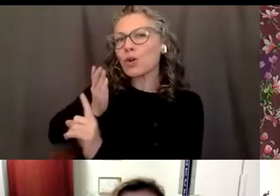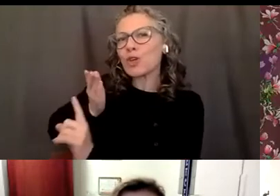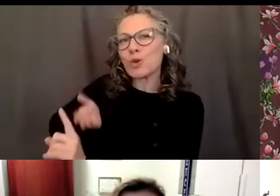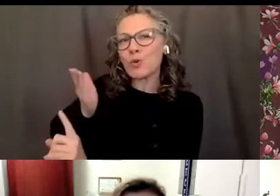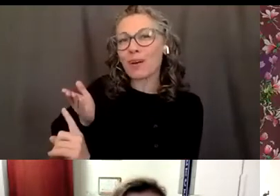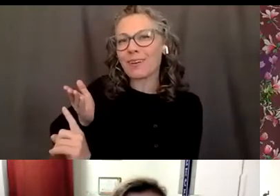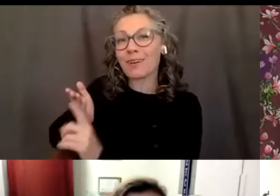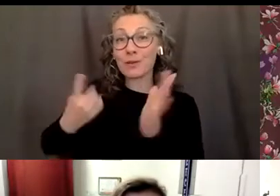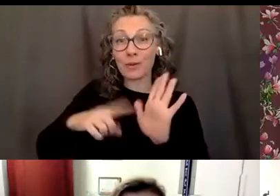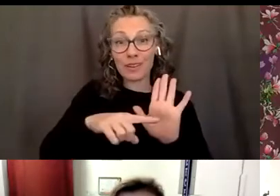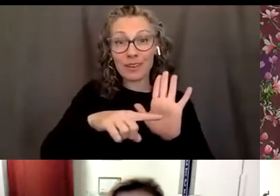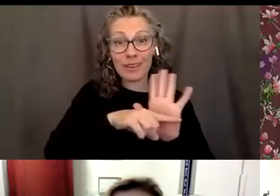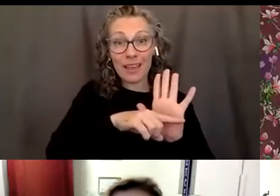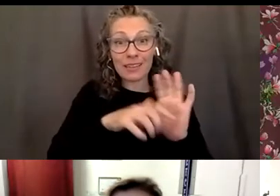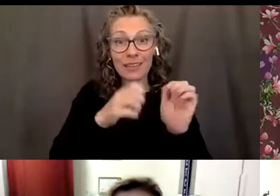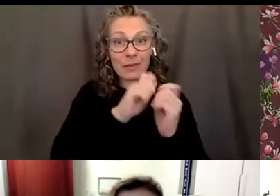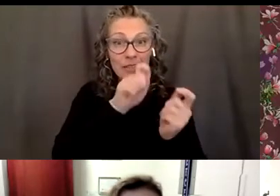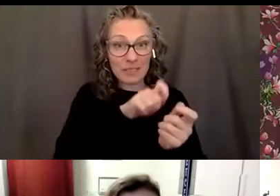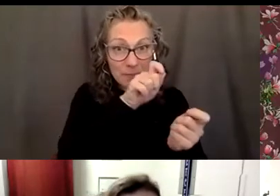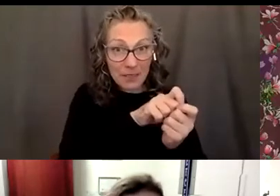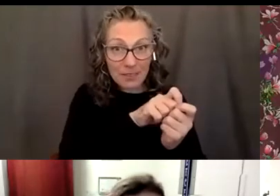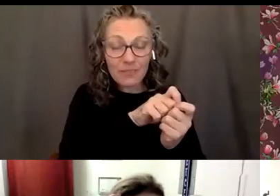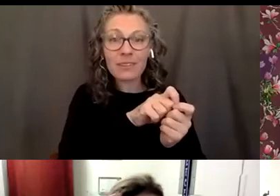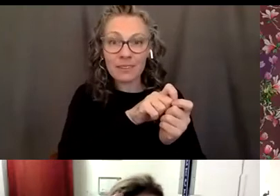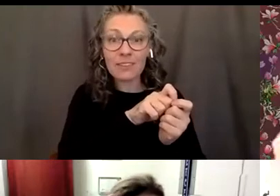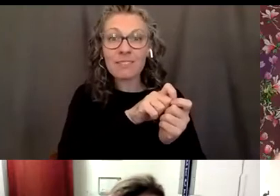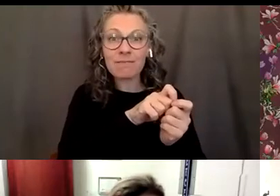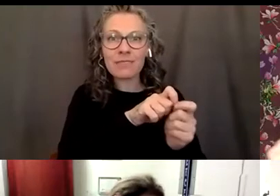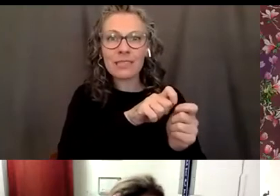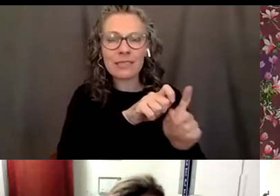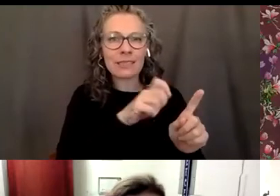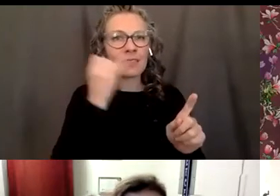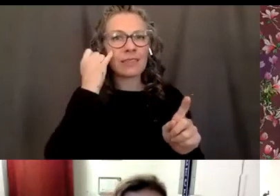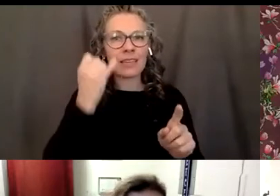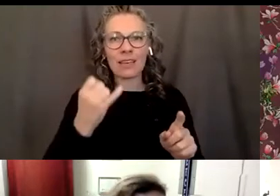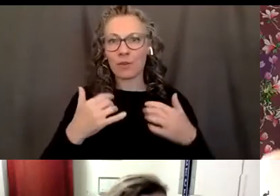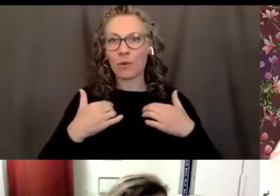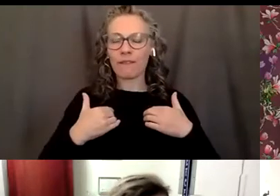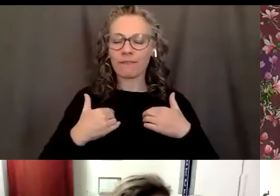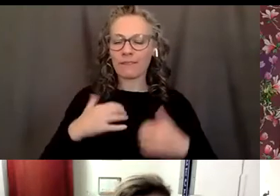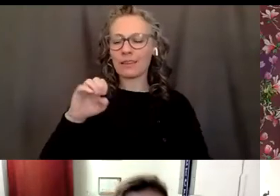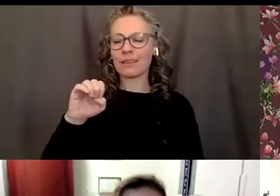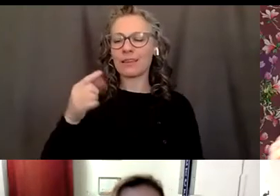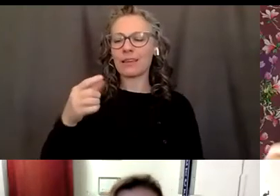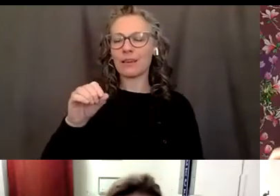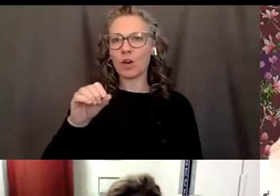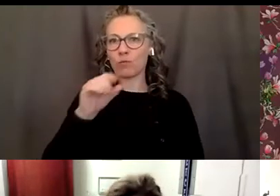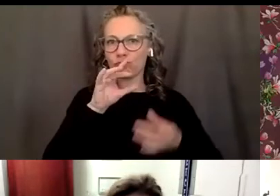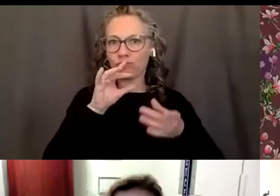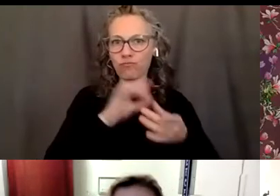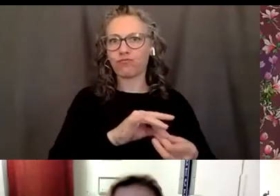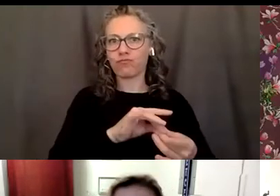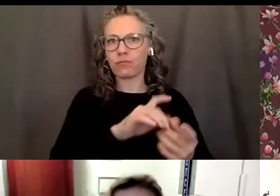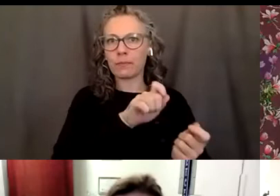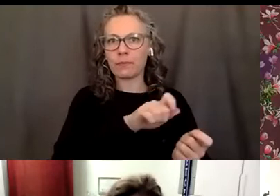of specificity could be that if you tend to have an ego attachment, then specificity